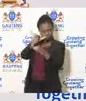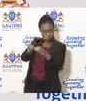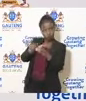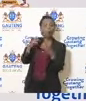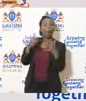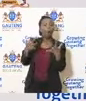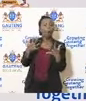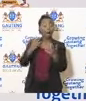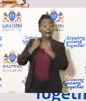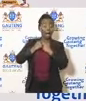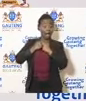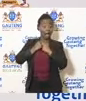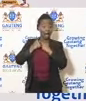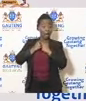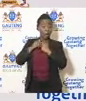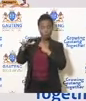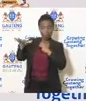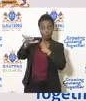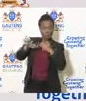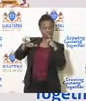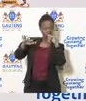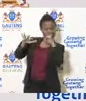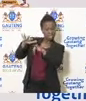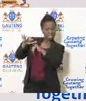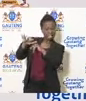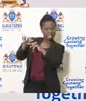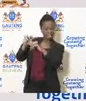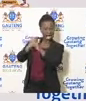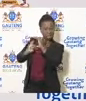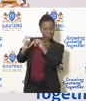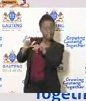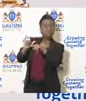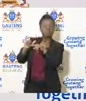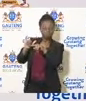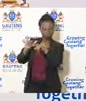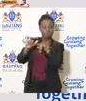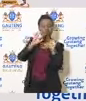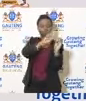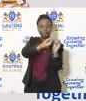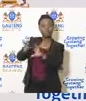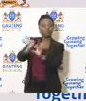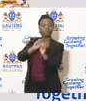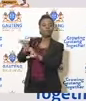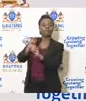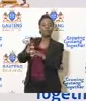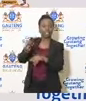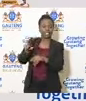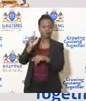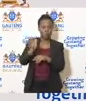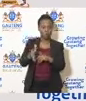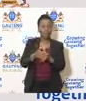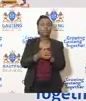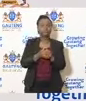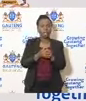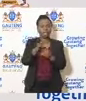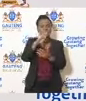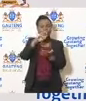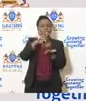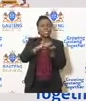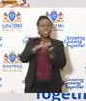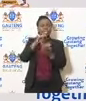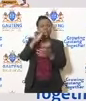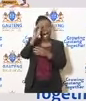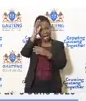them into our quarantine sites. The second area in Ekurhuleni would be the Alberton, Germiston